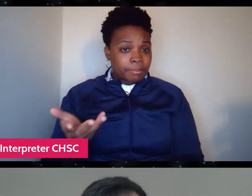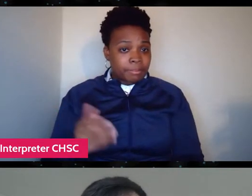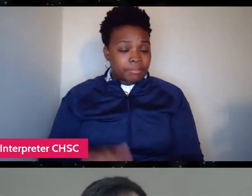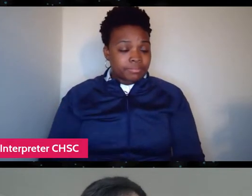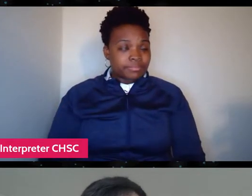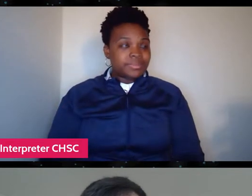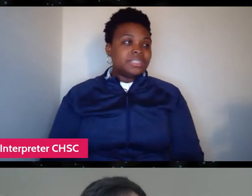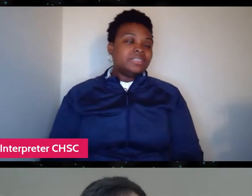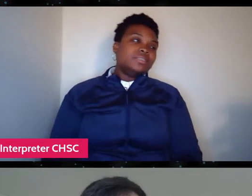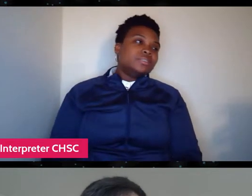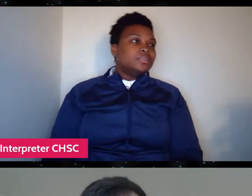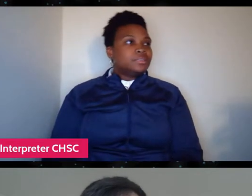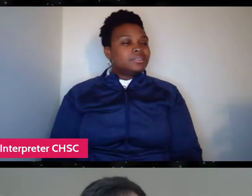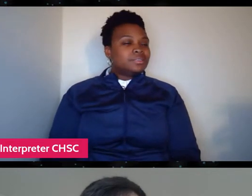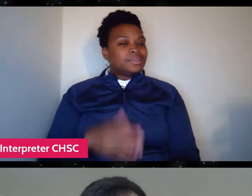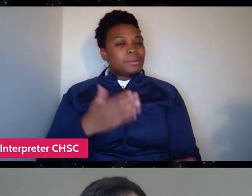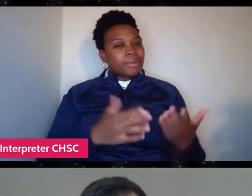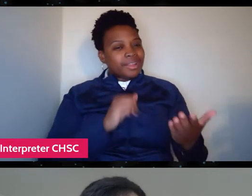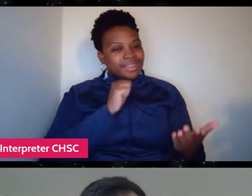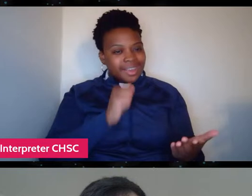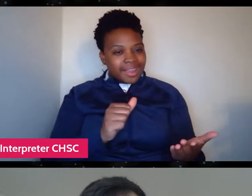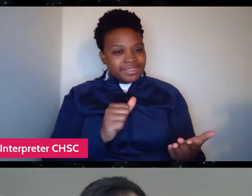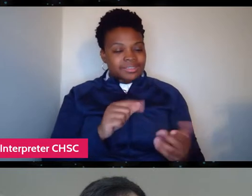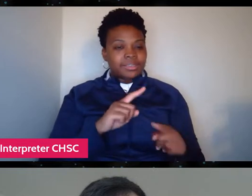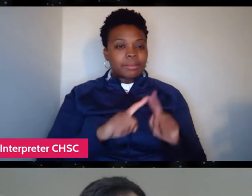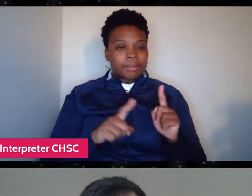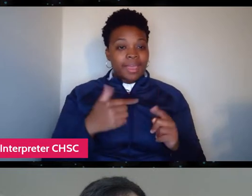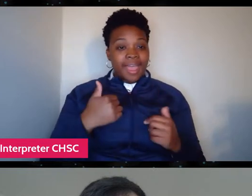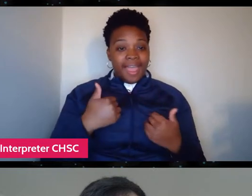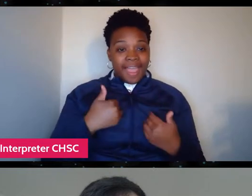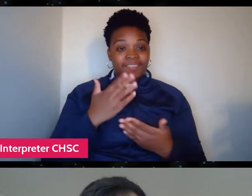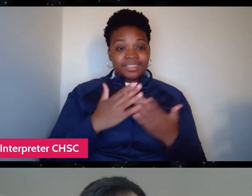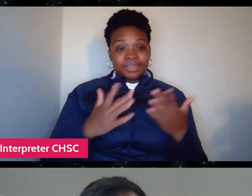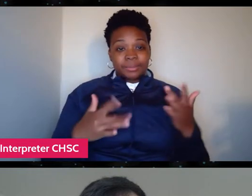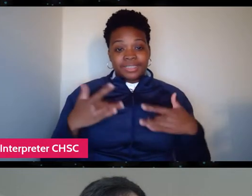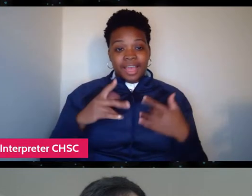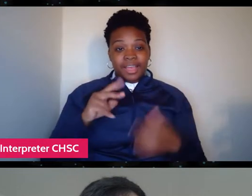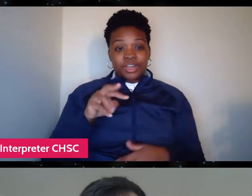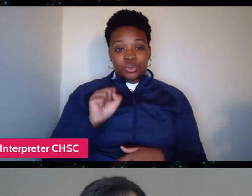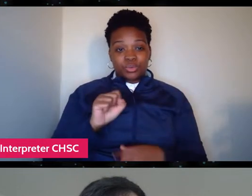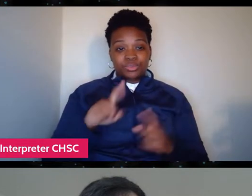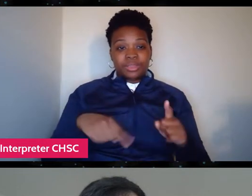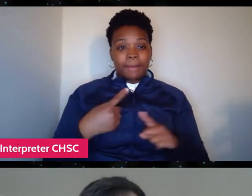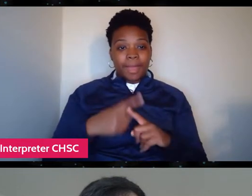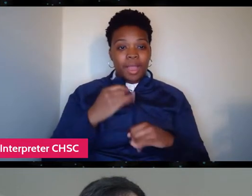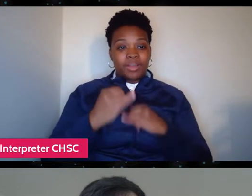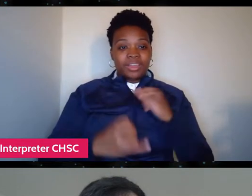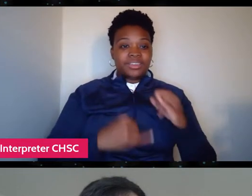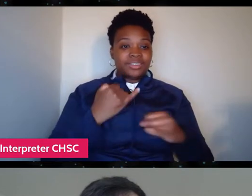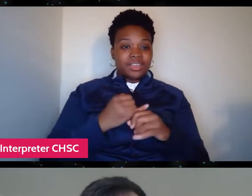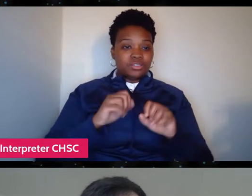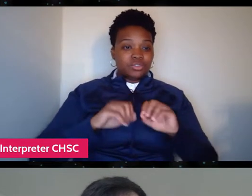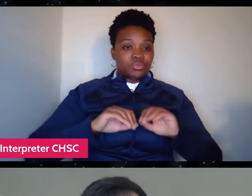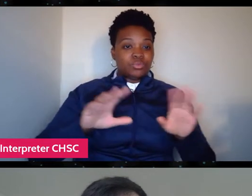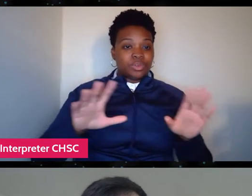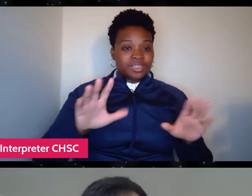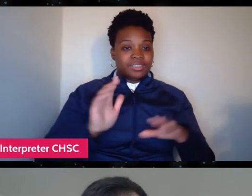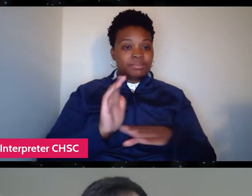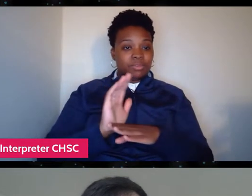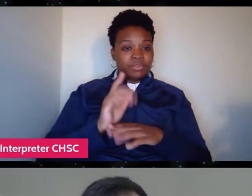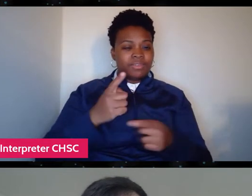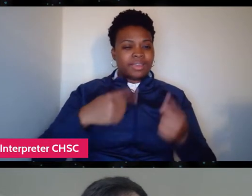Probably not, but we do have some exciting news about the international release of the film coming